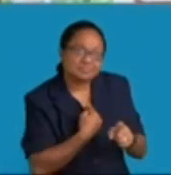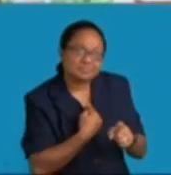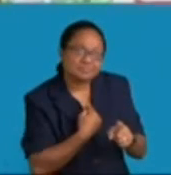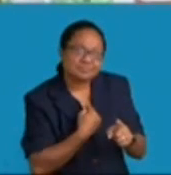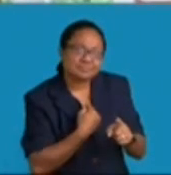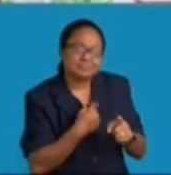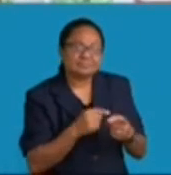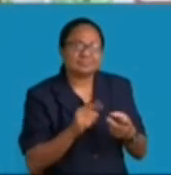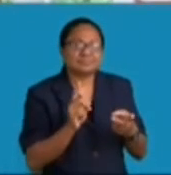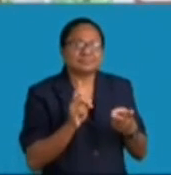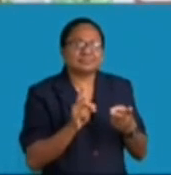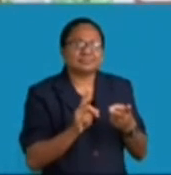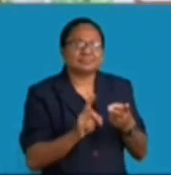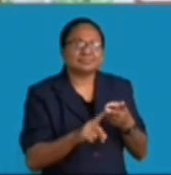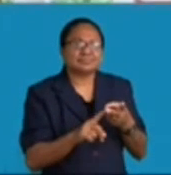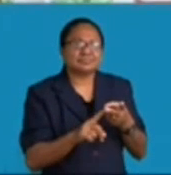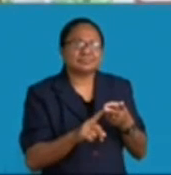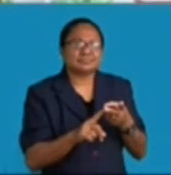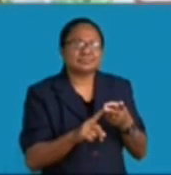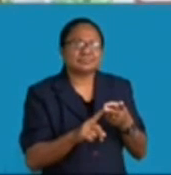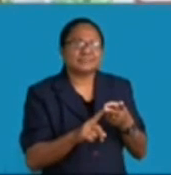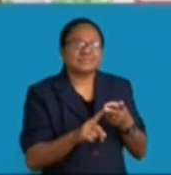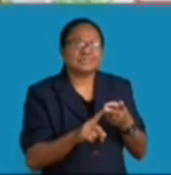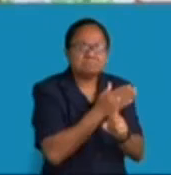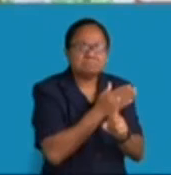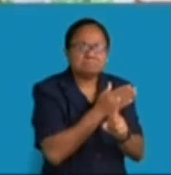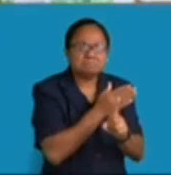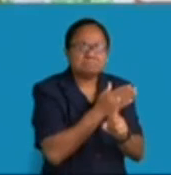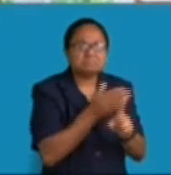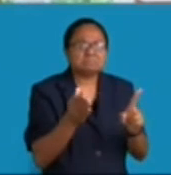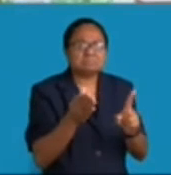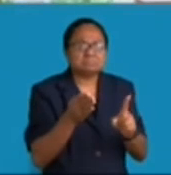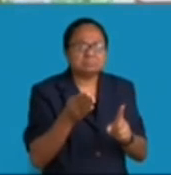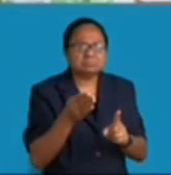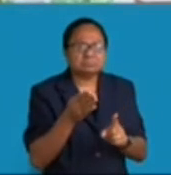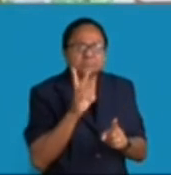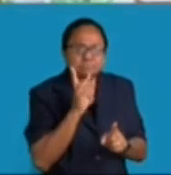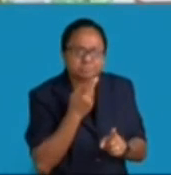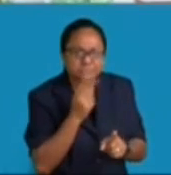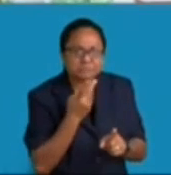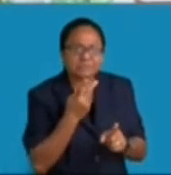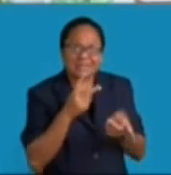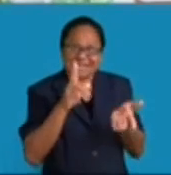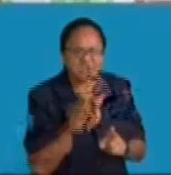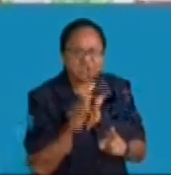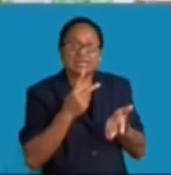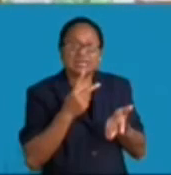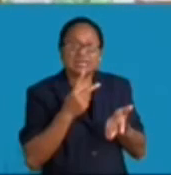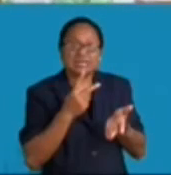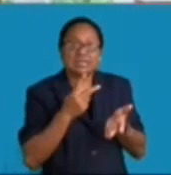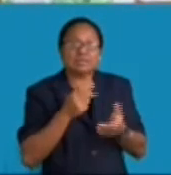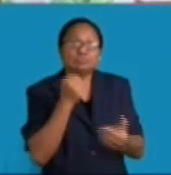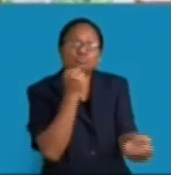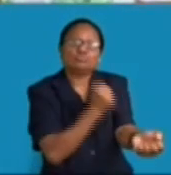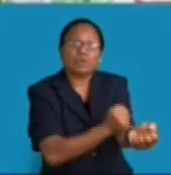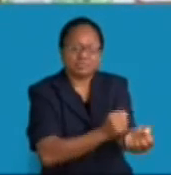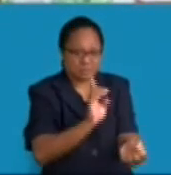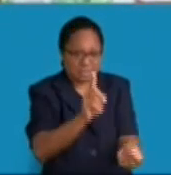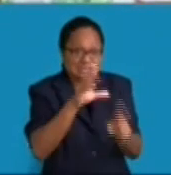manslaughter, serious to common assault, forgery, to drugs. And let me take, for example, offences related to